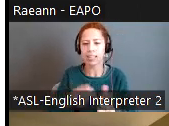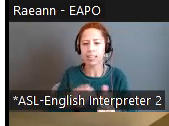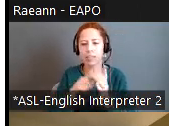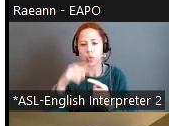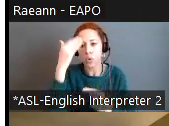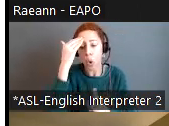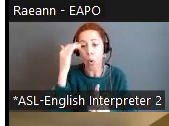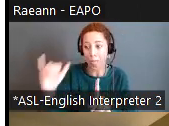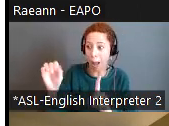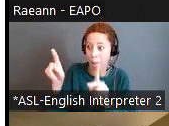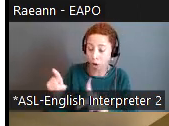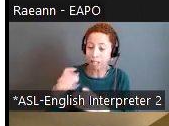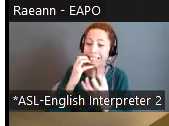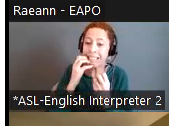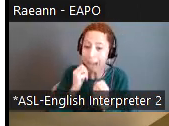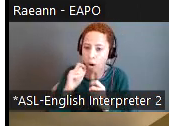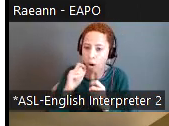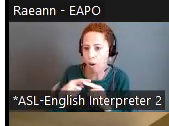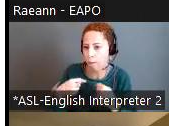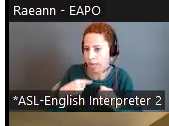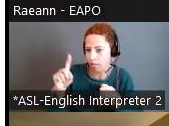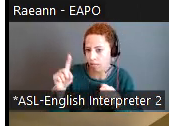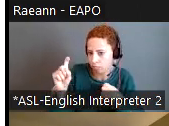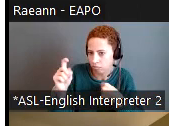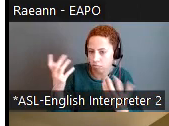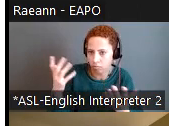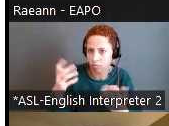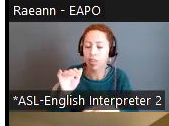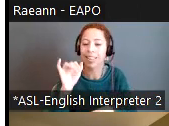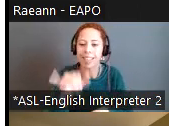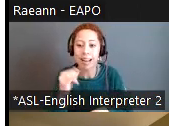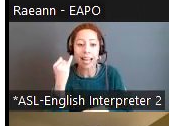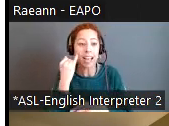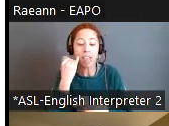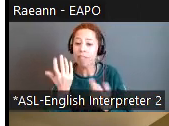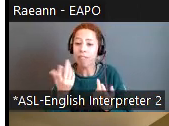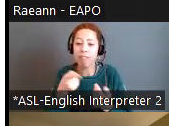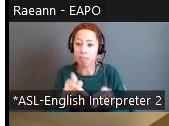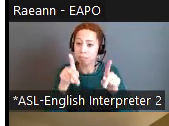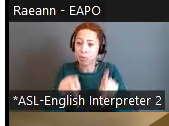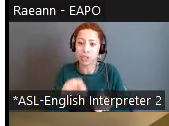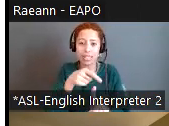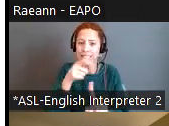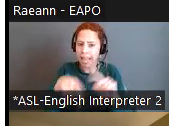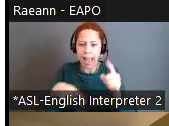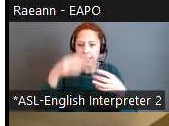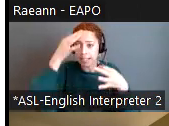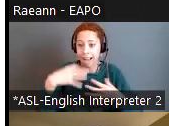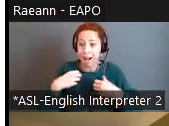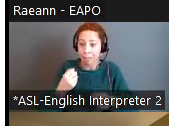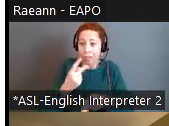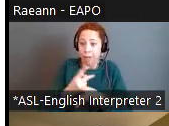certain decisions. And so important to keep in mind, just because someone is incapable of making healthcare decisions doesn't mean